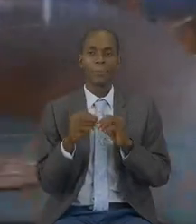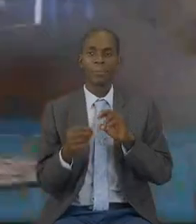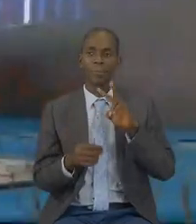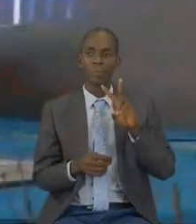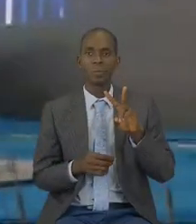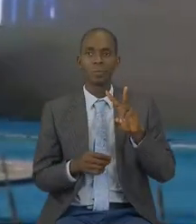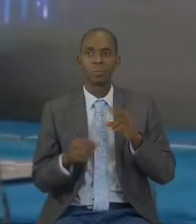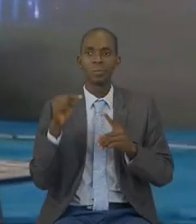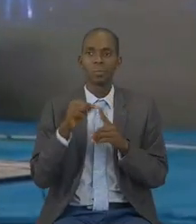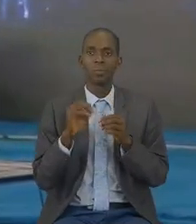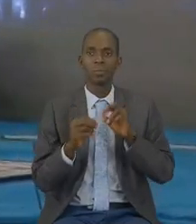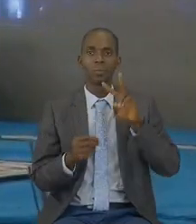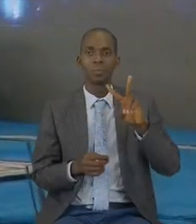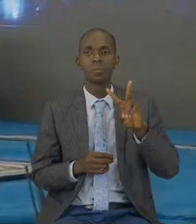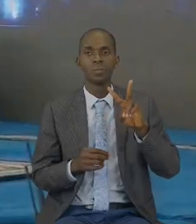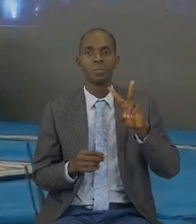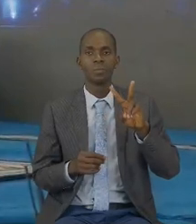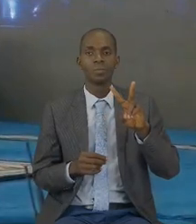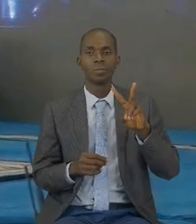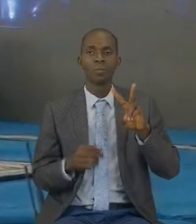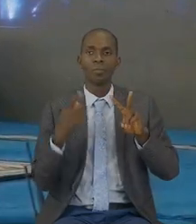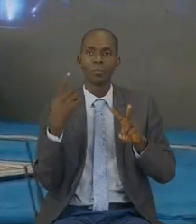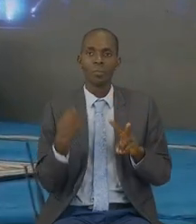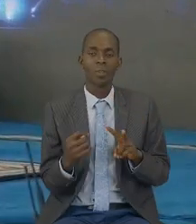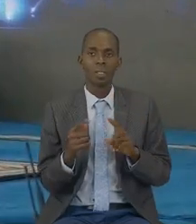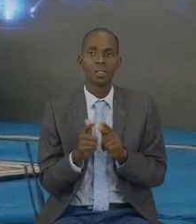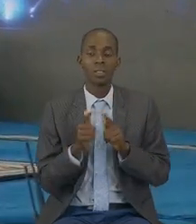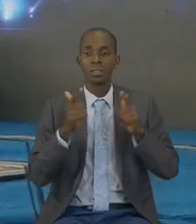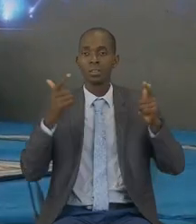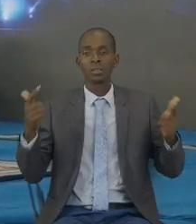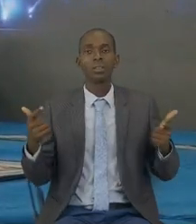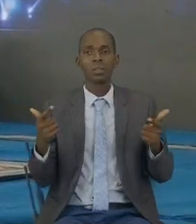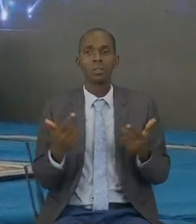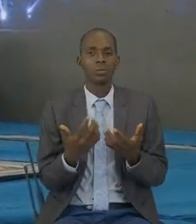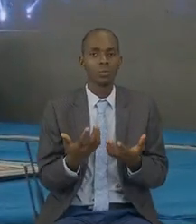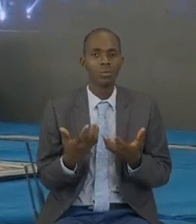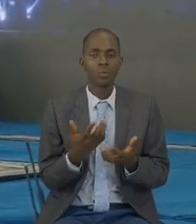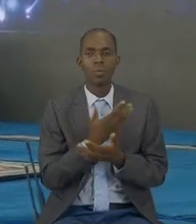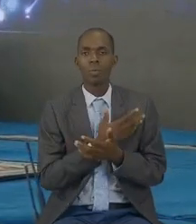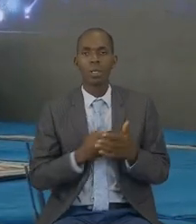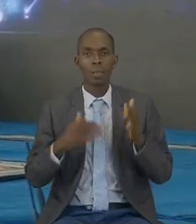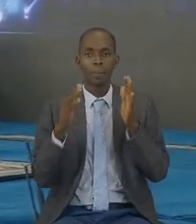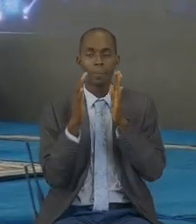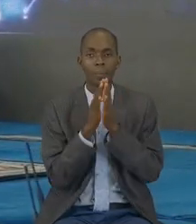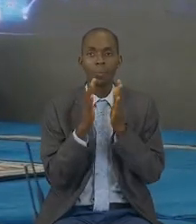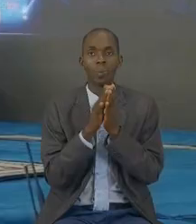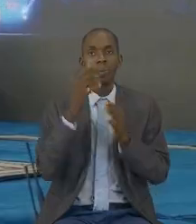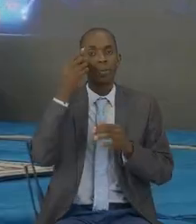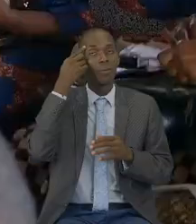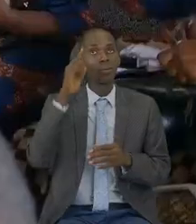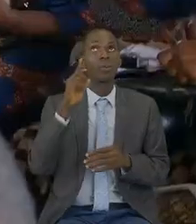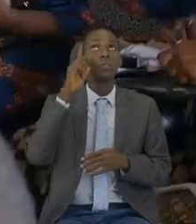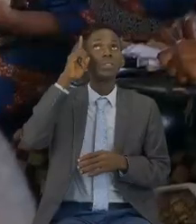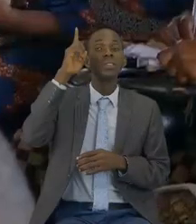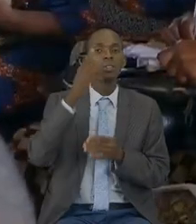two now. Point number two, the great desire and prayer for his